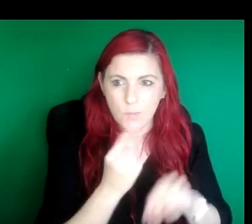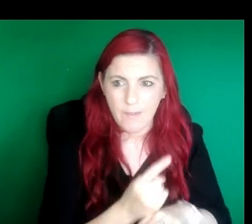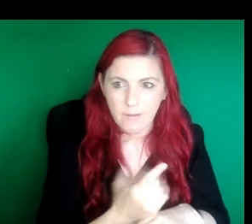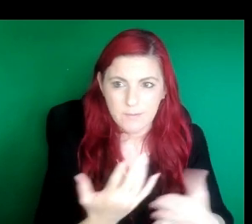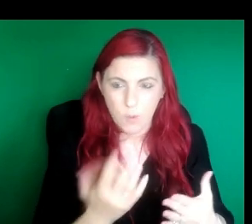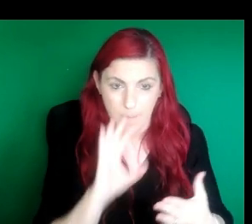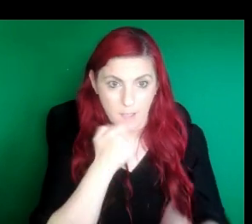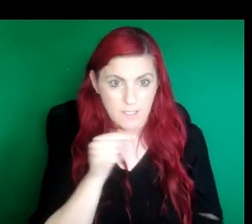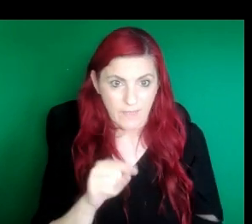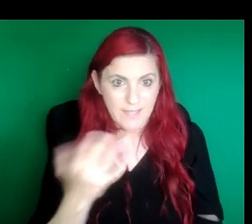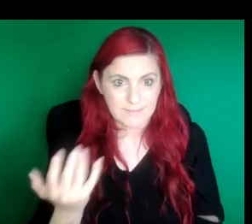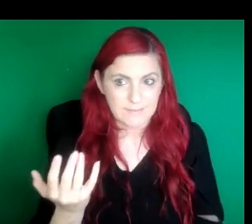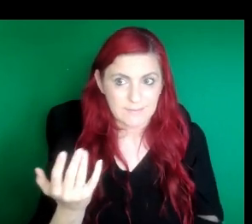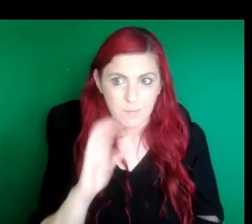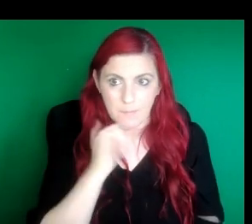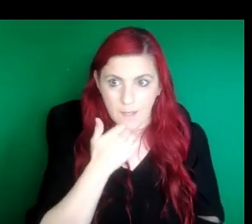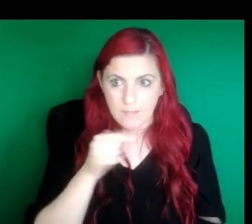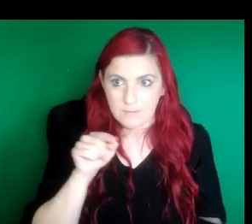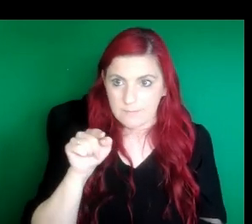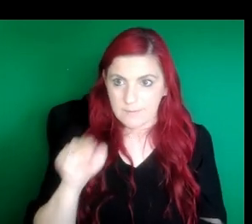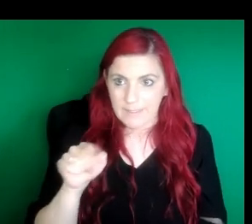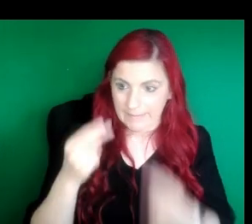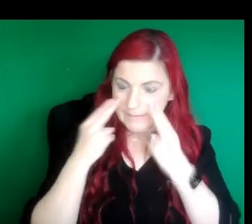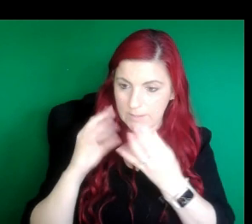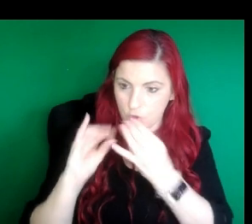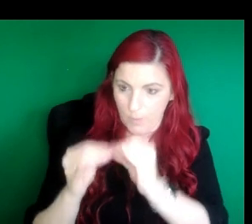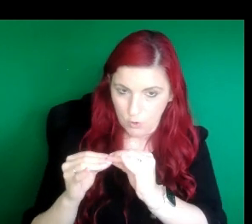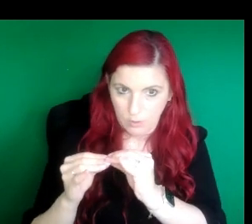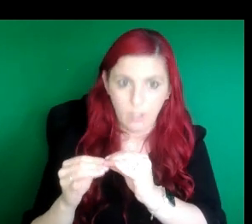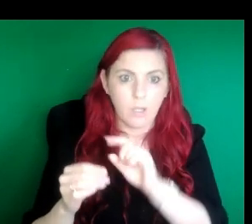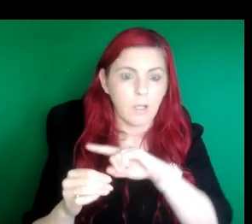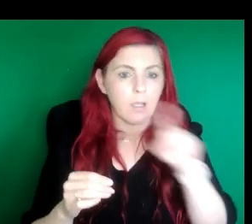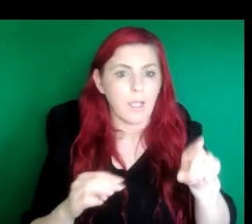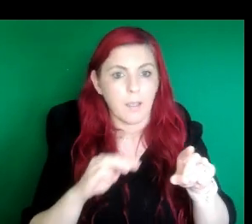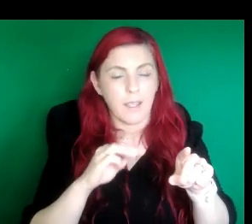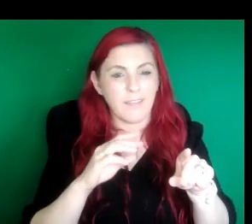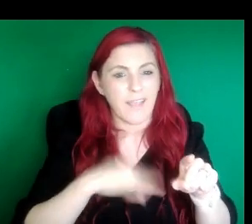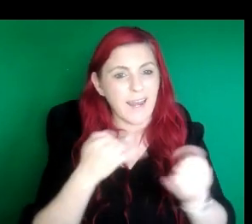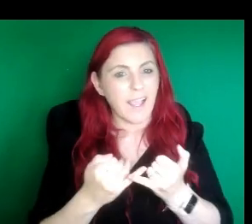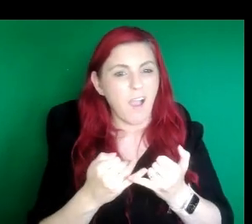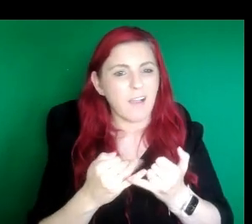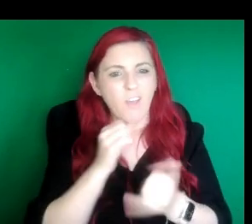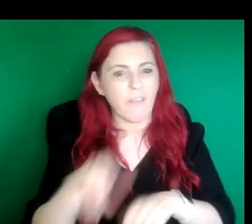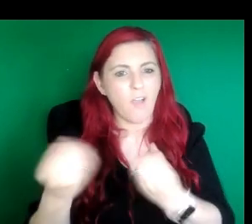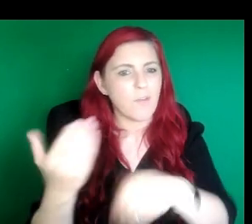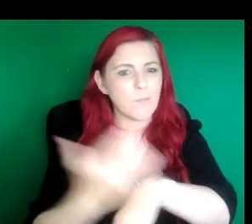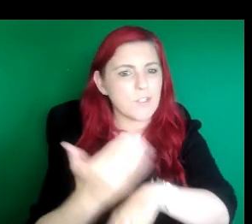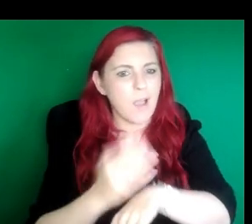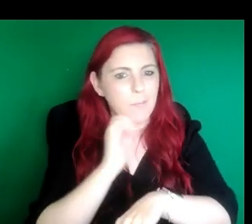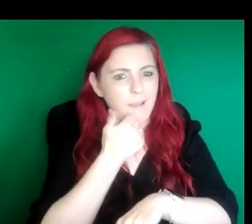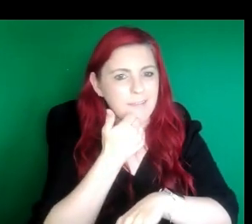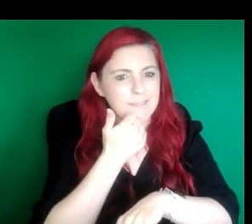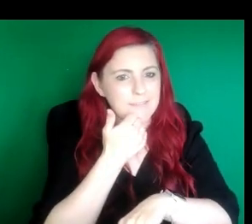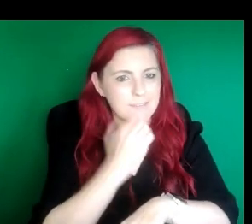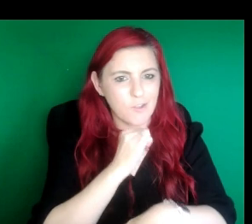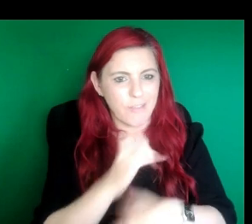felt that because he was requiring an interpreter, he maybe was passed up for a job because of the lack of safety. And